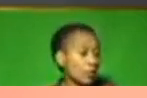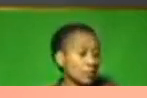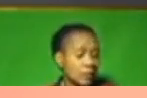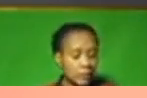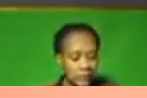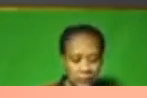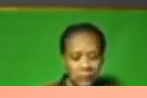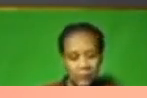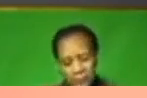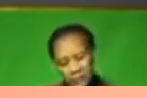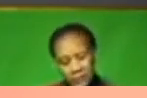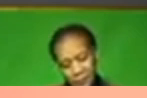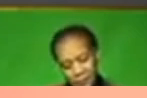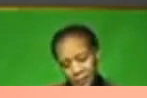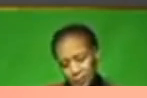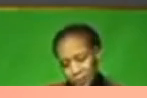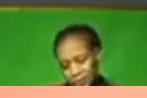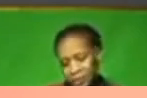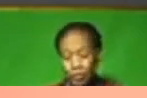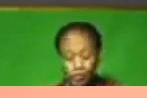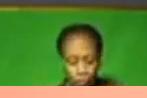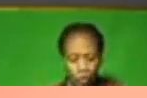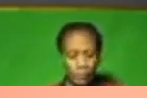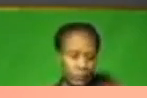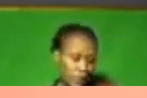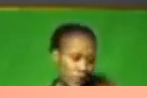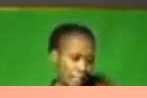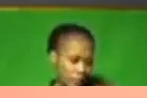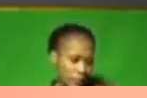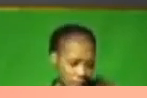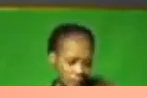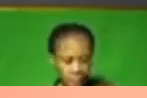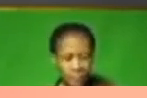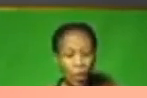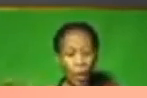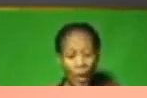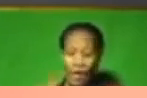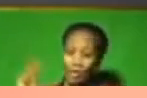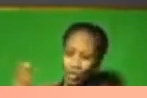support small, medium enterprises in townships and rural